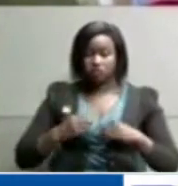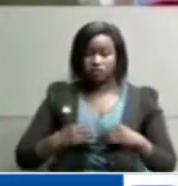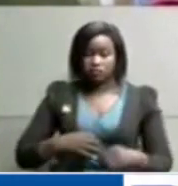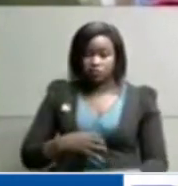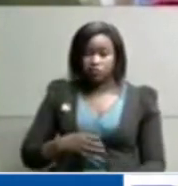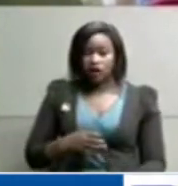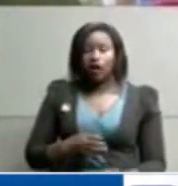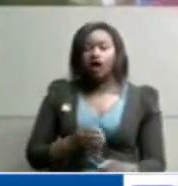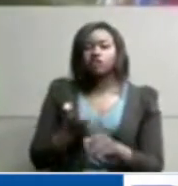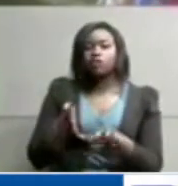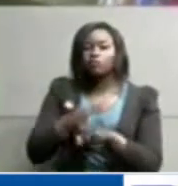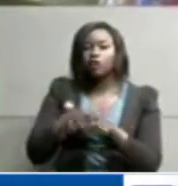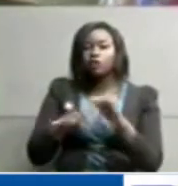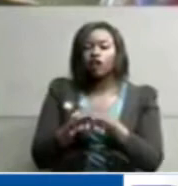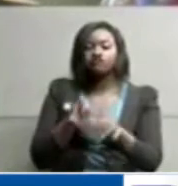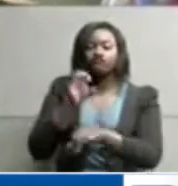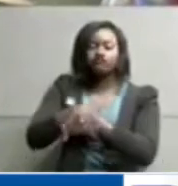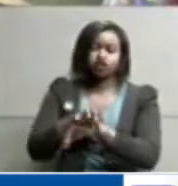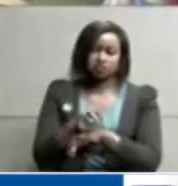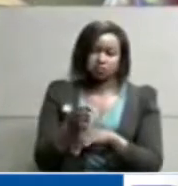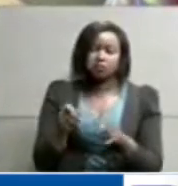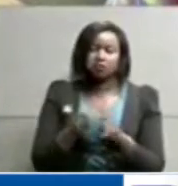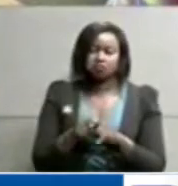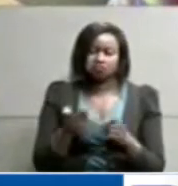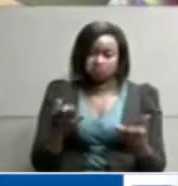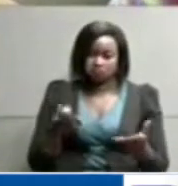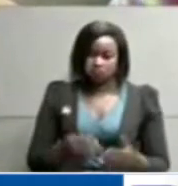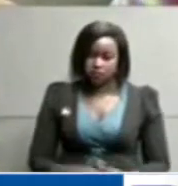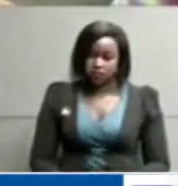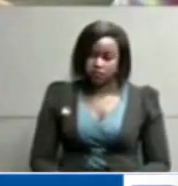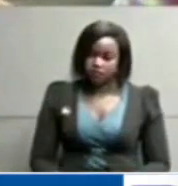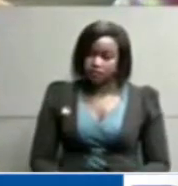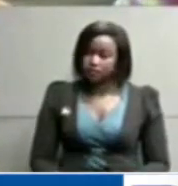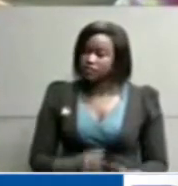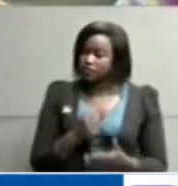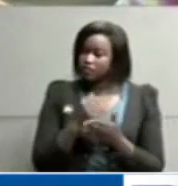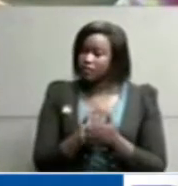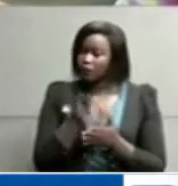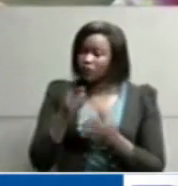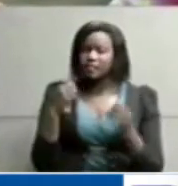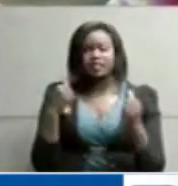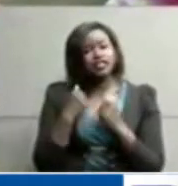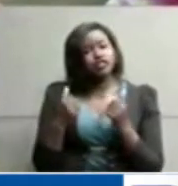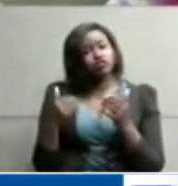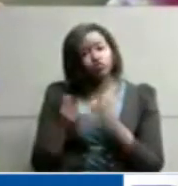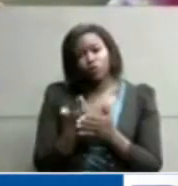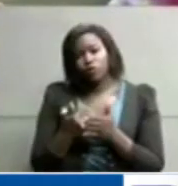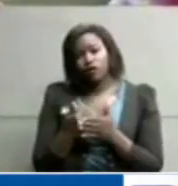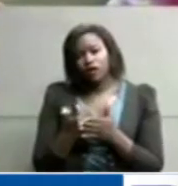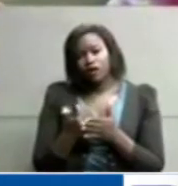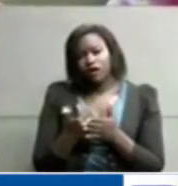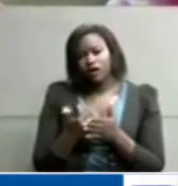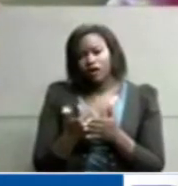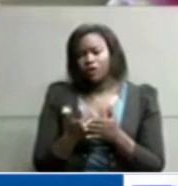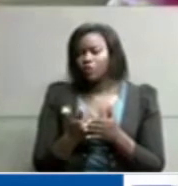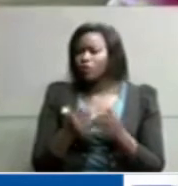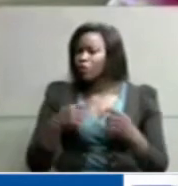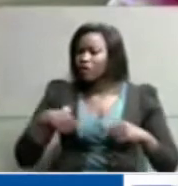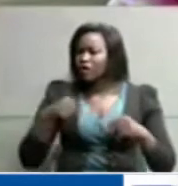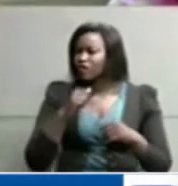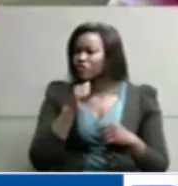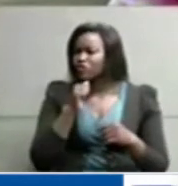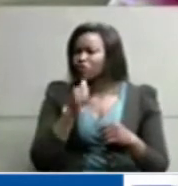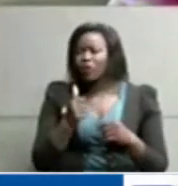fecal. We have not really had because this disease is very new, we have not really had very, very